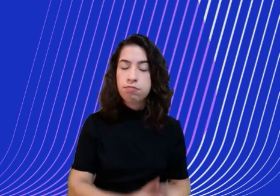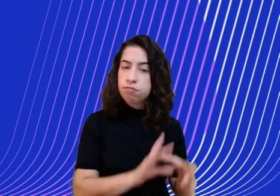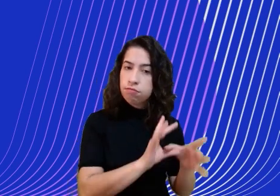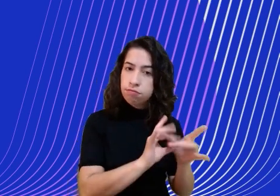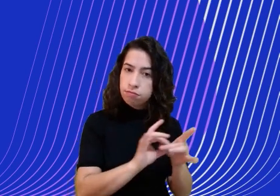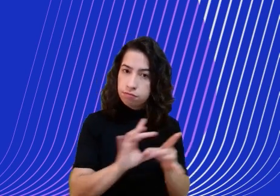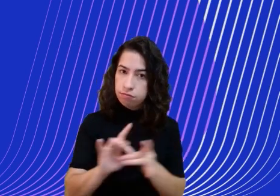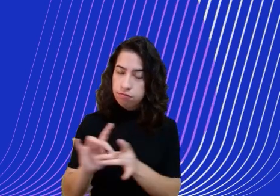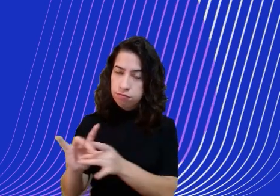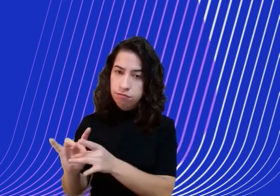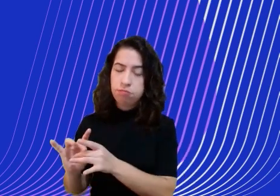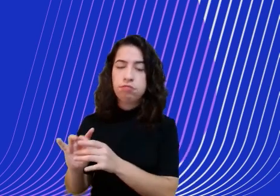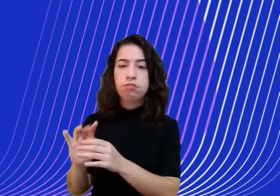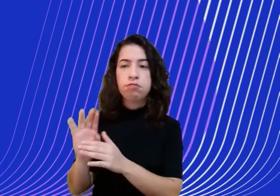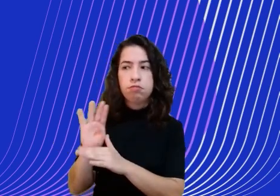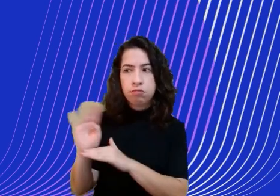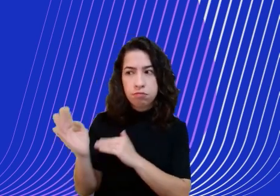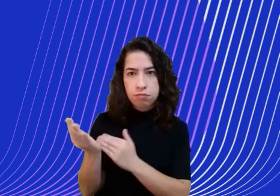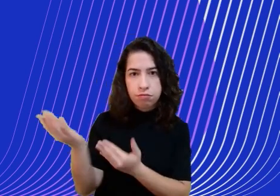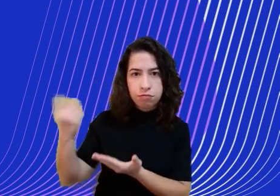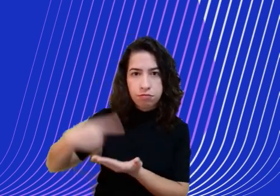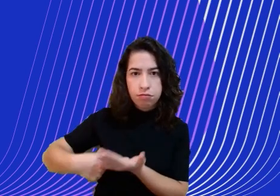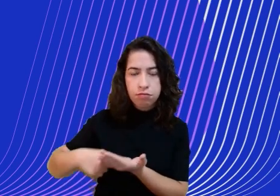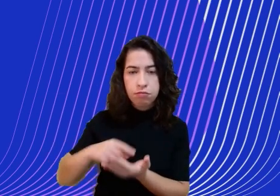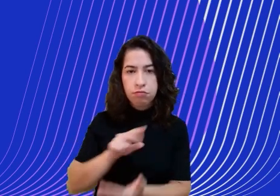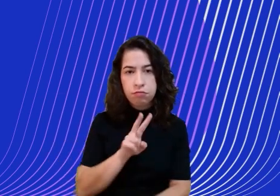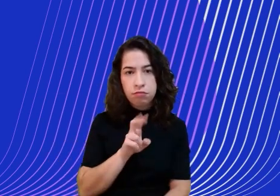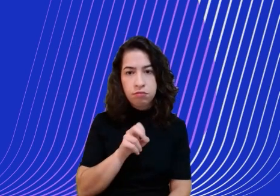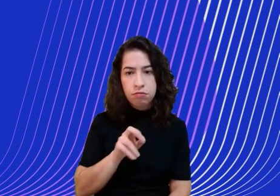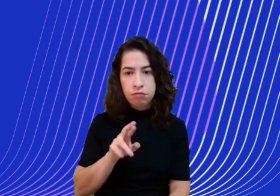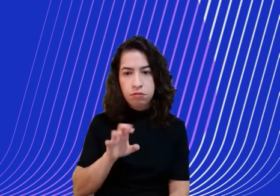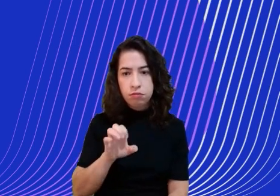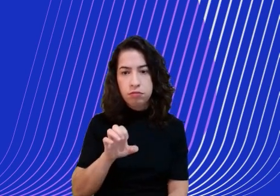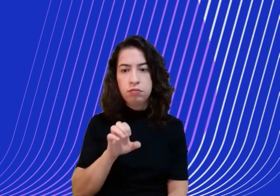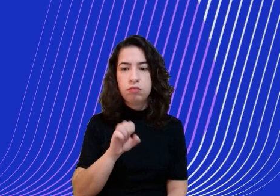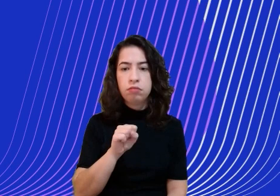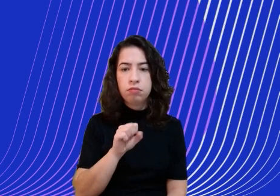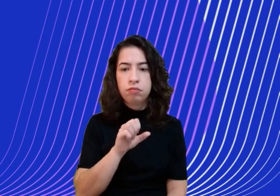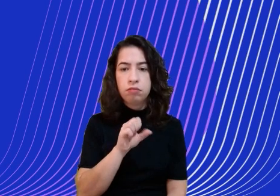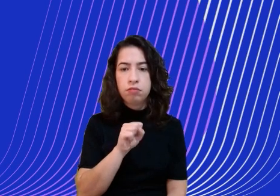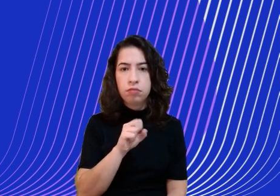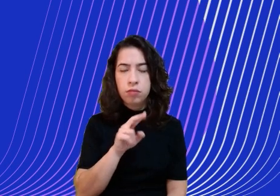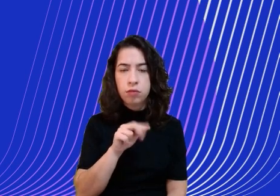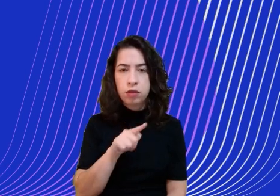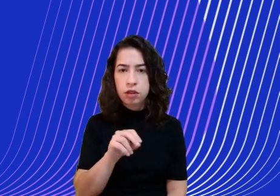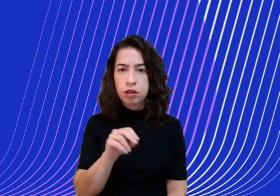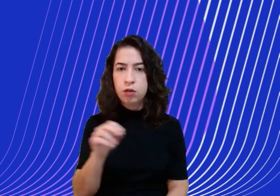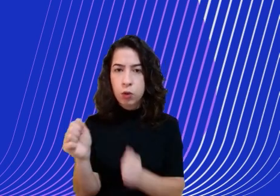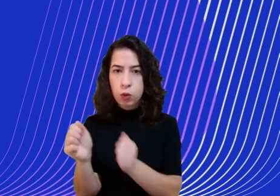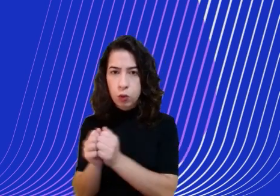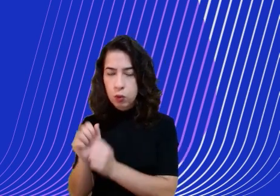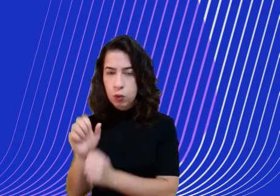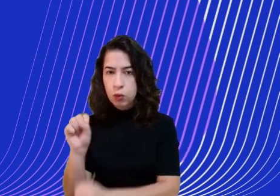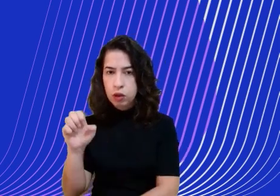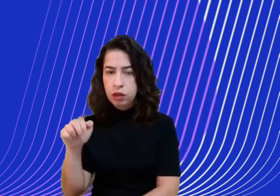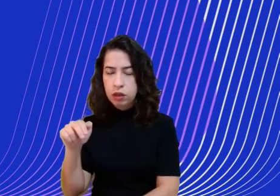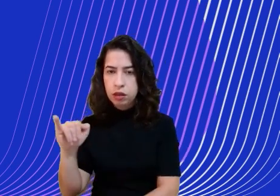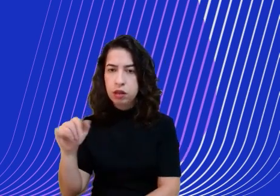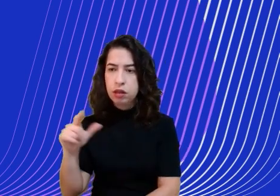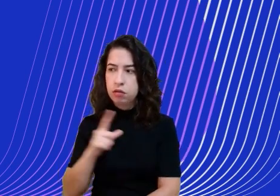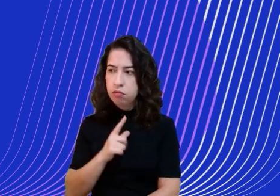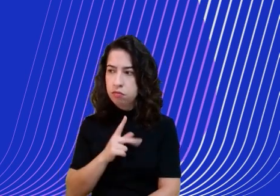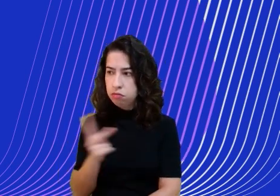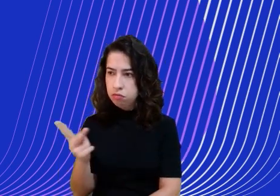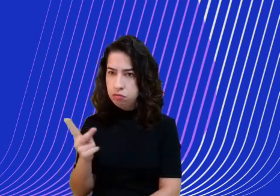partnership come at the venture Suzano, that was launched today with Suzano and Senai, and at the end of the day, we have two types of